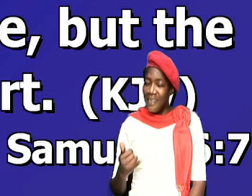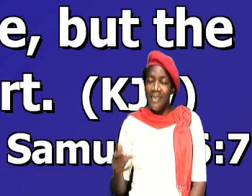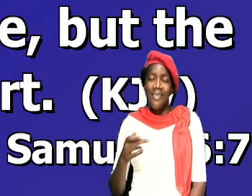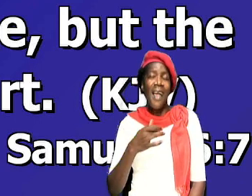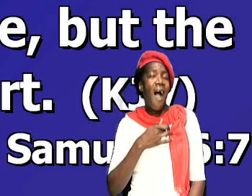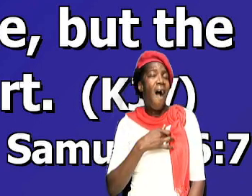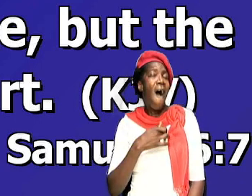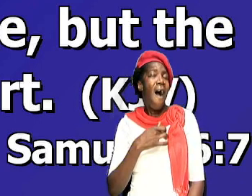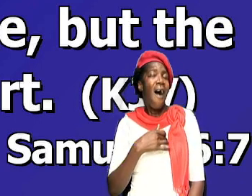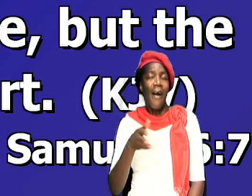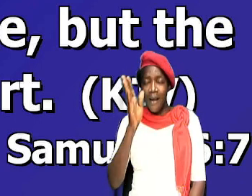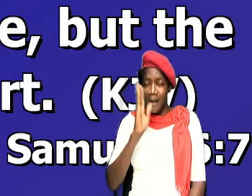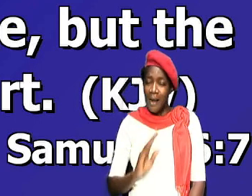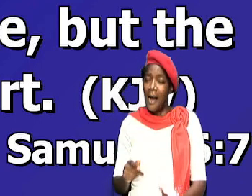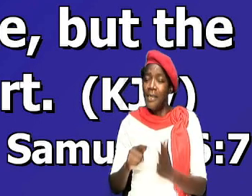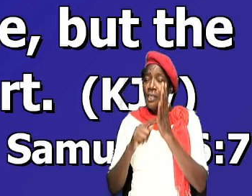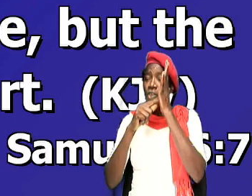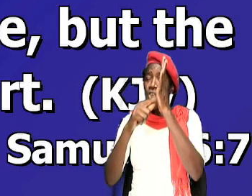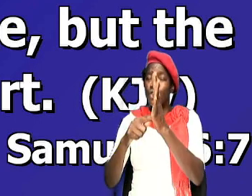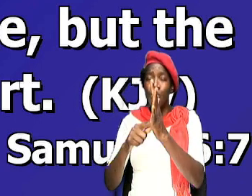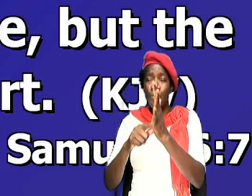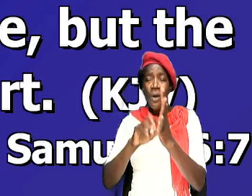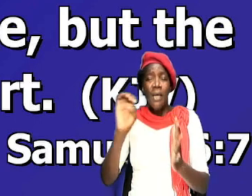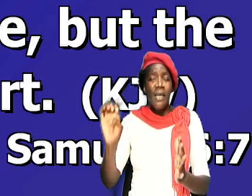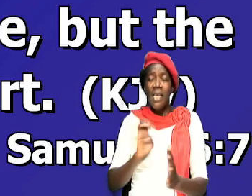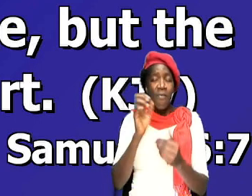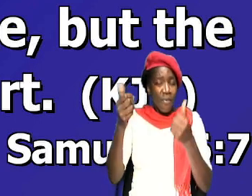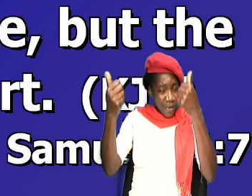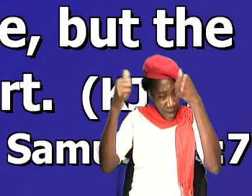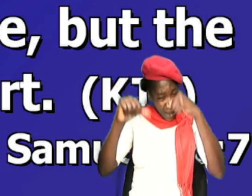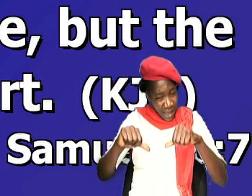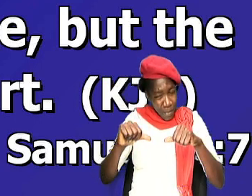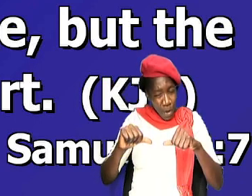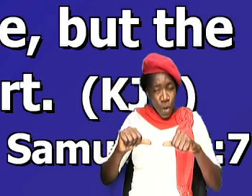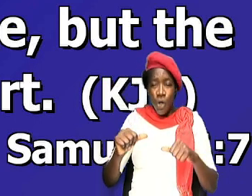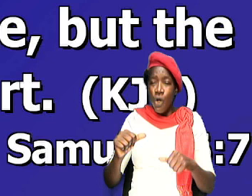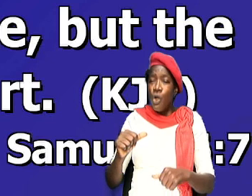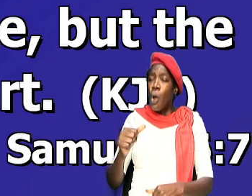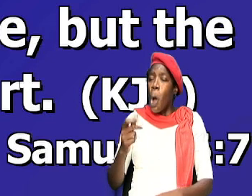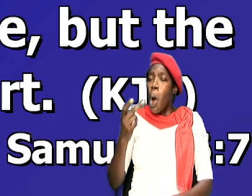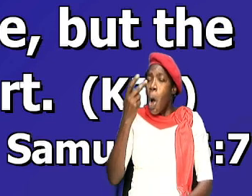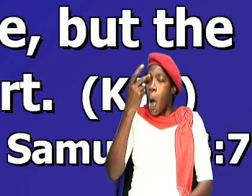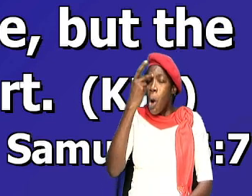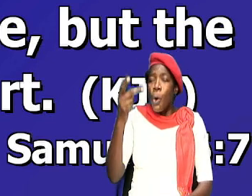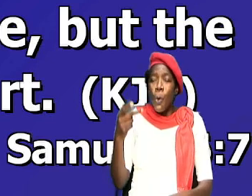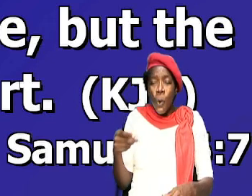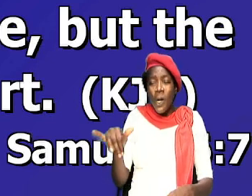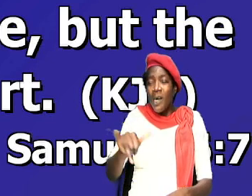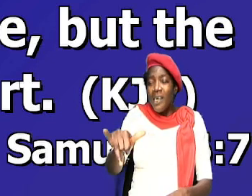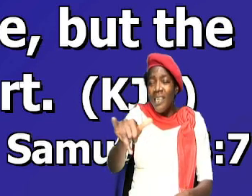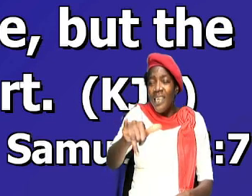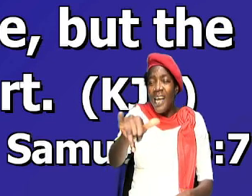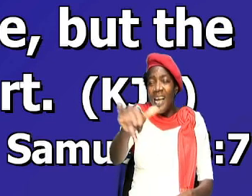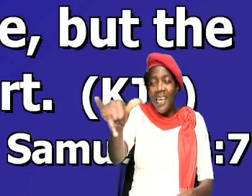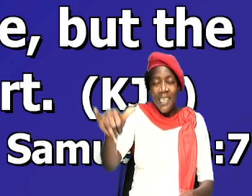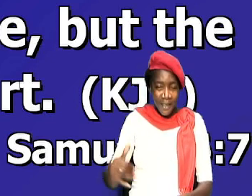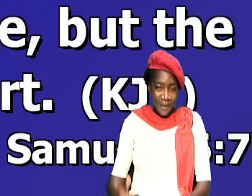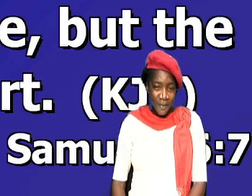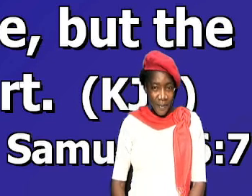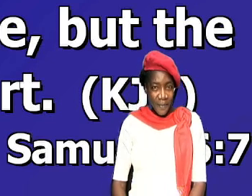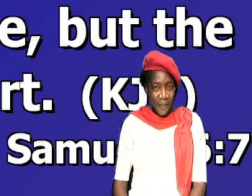God. And it shows that even when we are able to look like, right, even when we are able